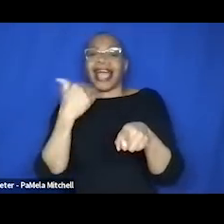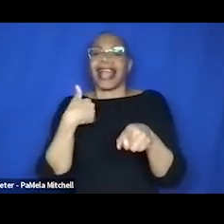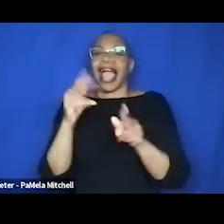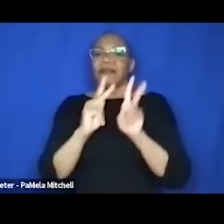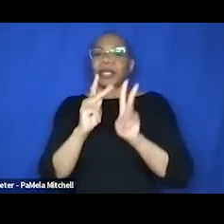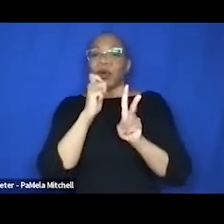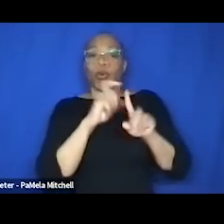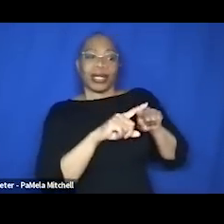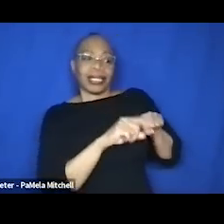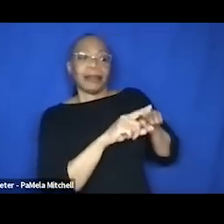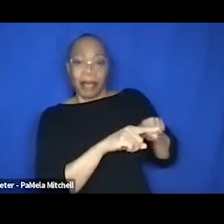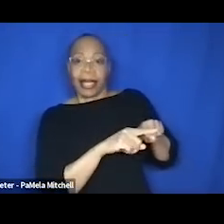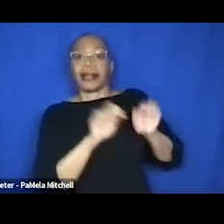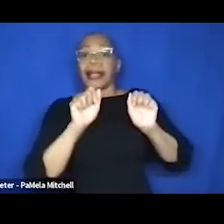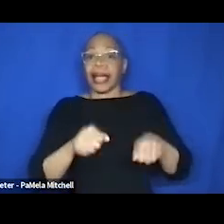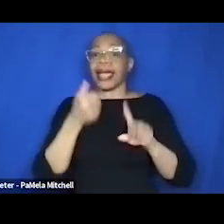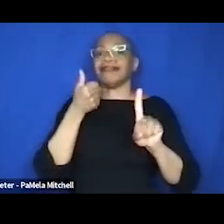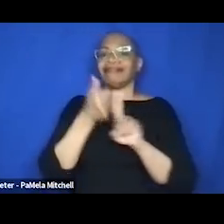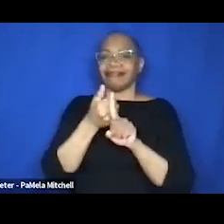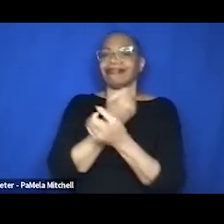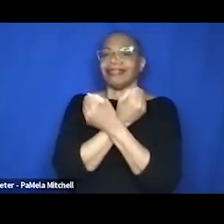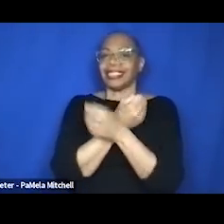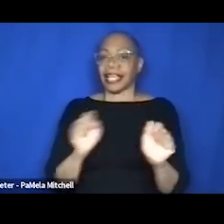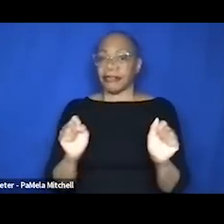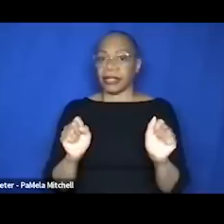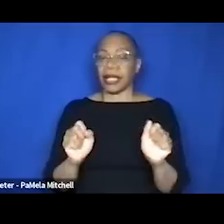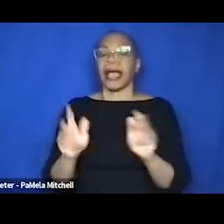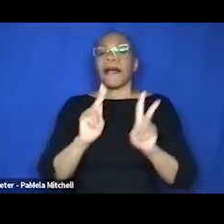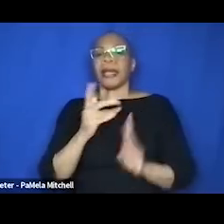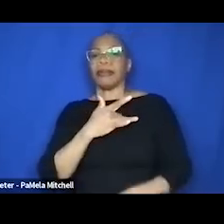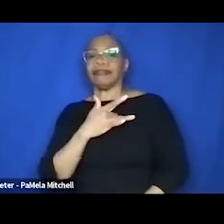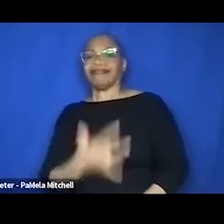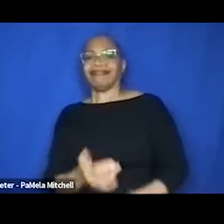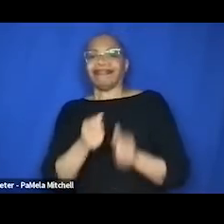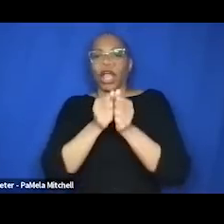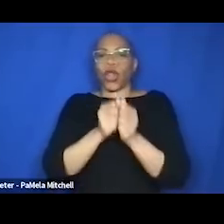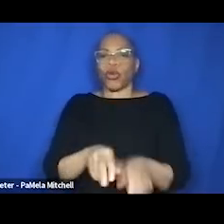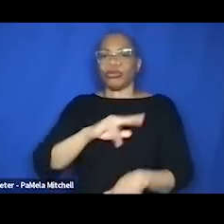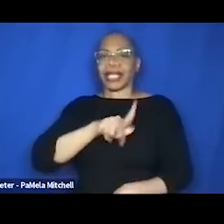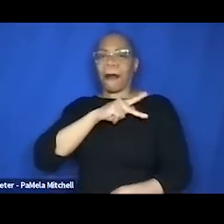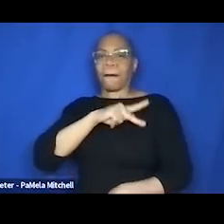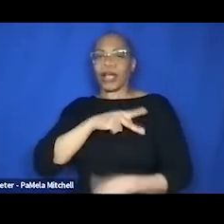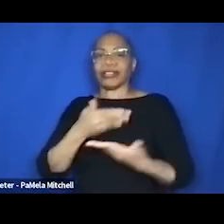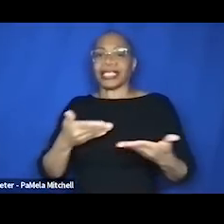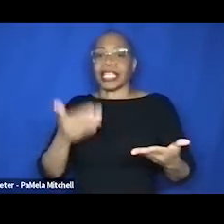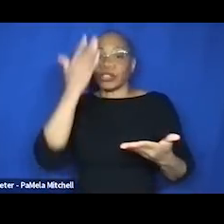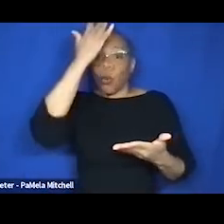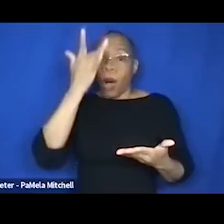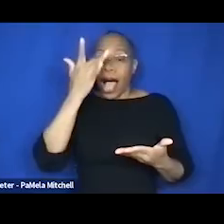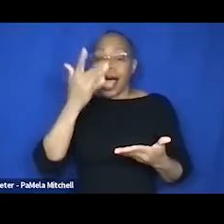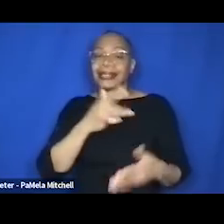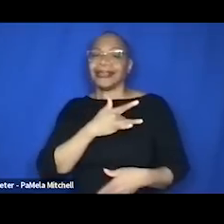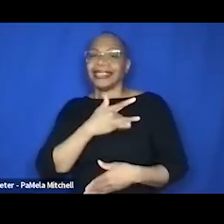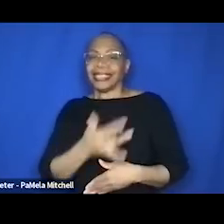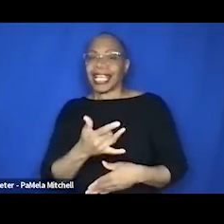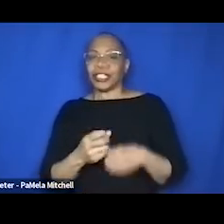can really impact safety. People often lose their belongings. Their belongings are frequently thrown away in sweeps. And so